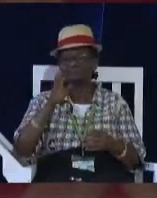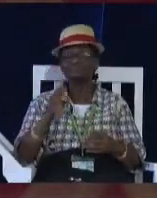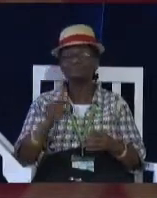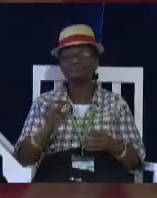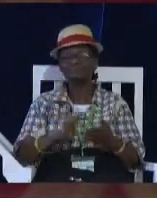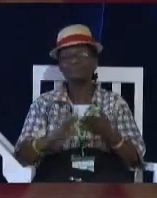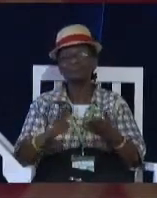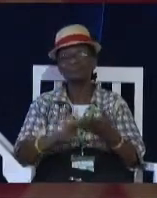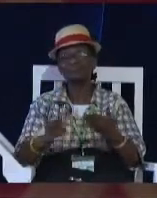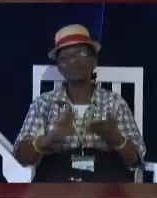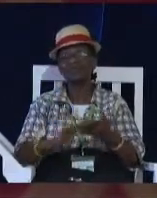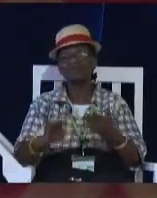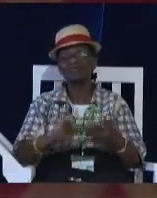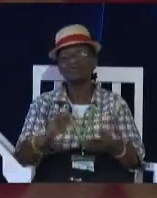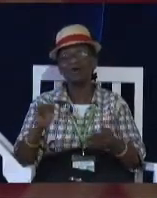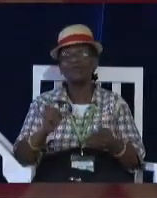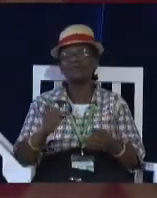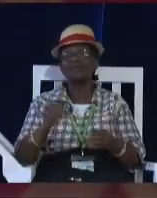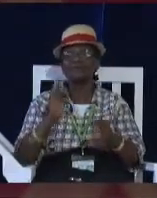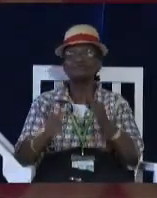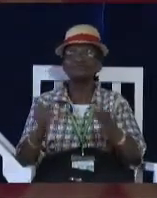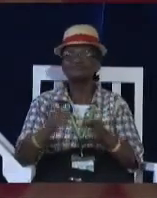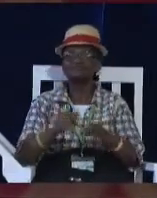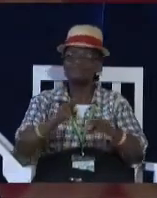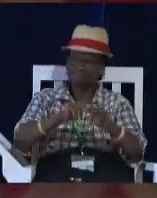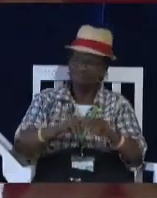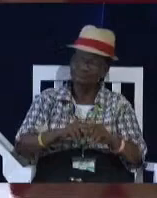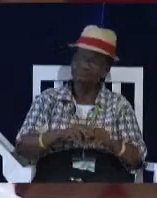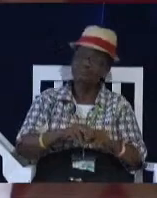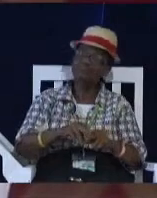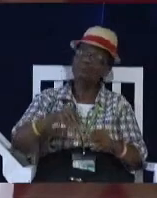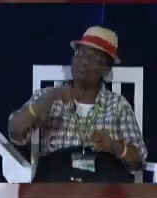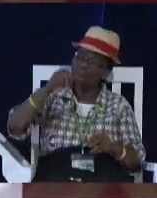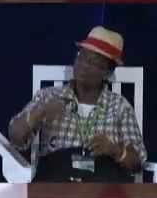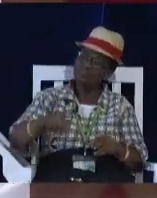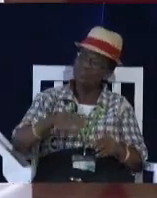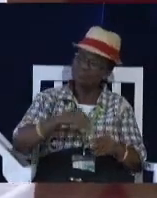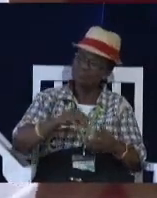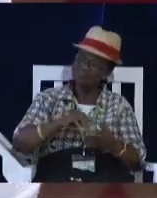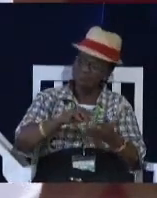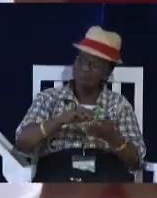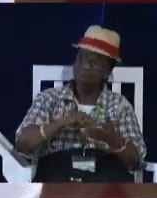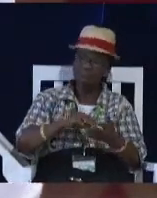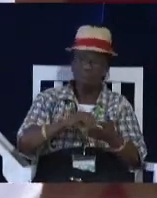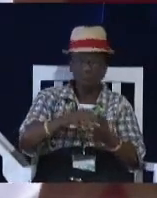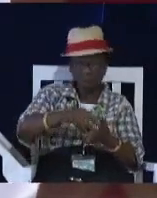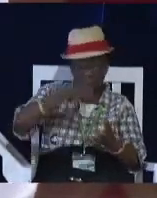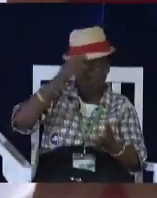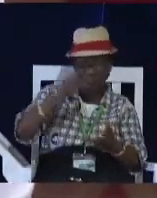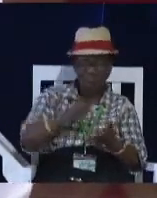you sit down and study that passage clearly, God is saying,